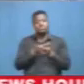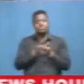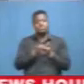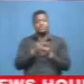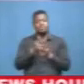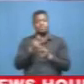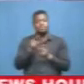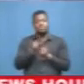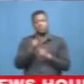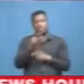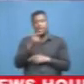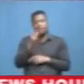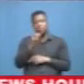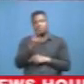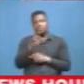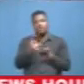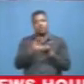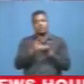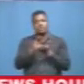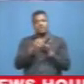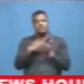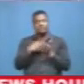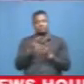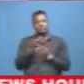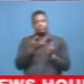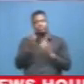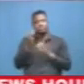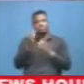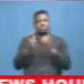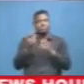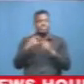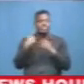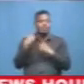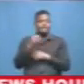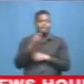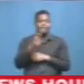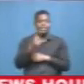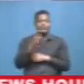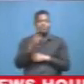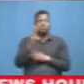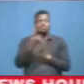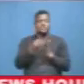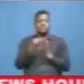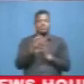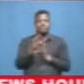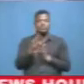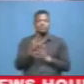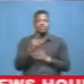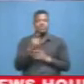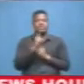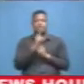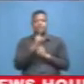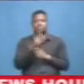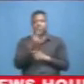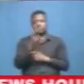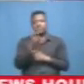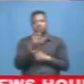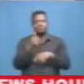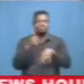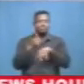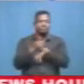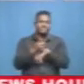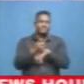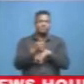an agrochemicals company, have been to court since March 2017, answering to 27 charges